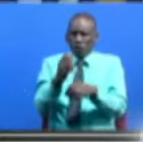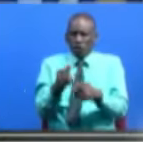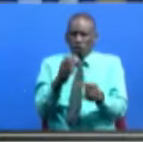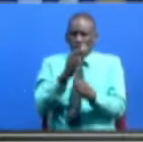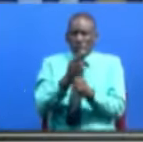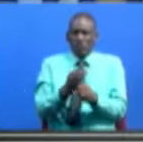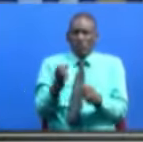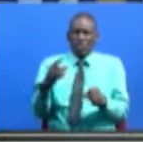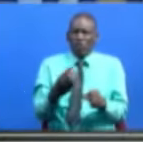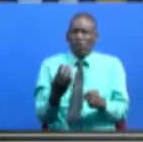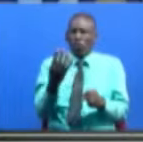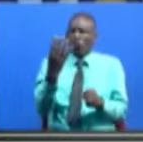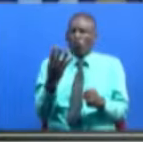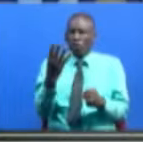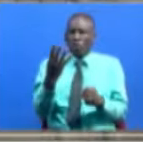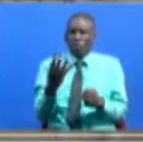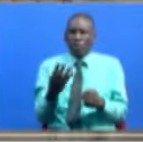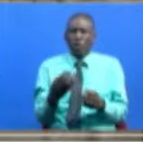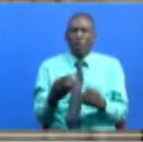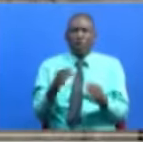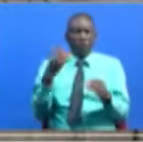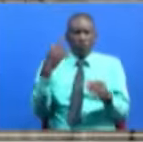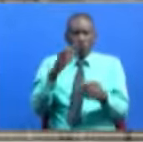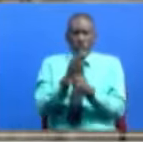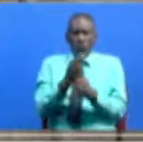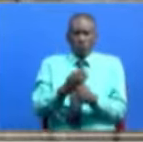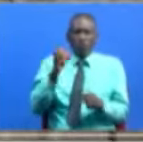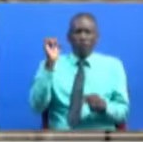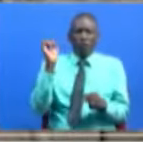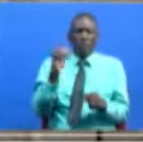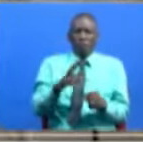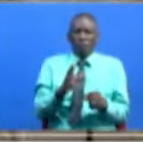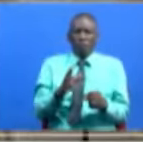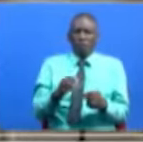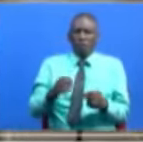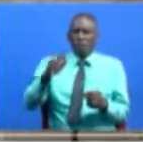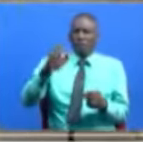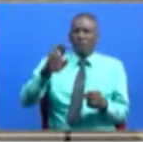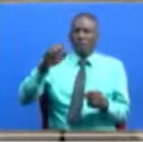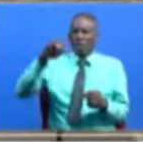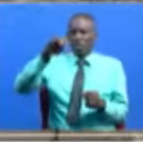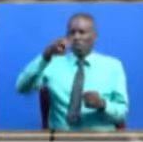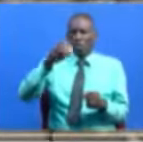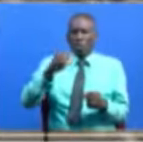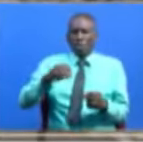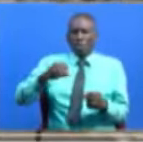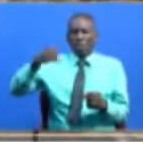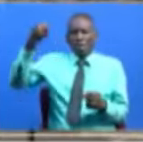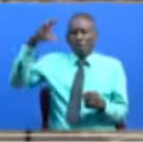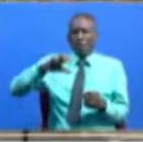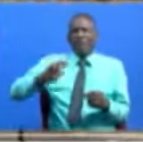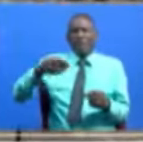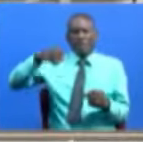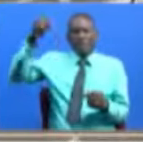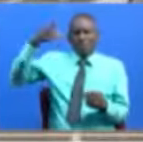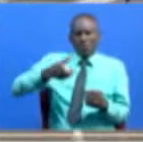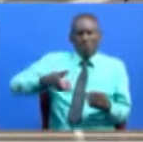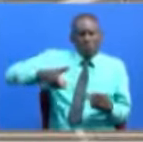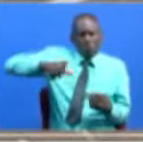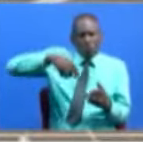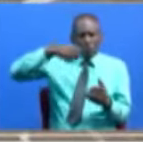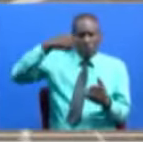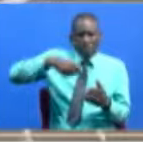February on reduced uptake of expensive thermal power from producers. Kenya Power increased the purchase of